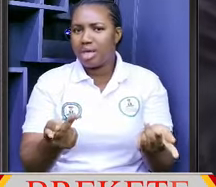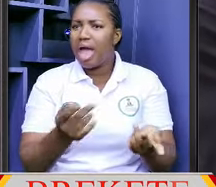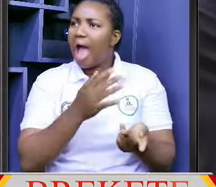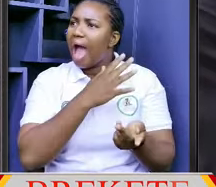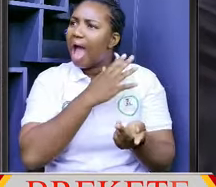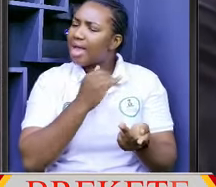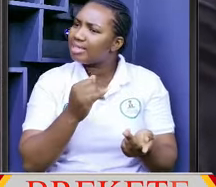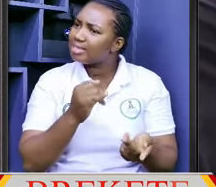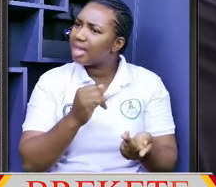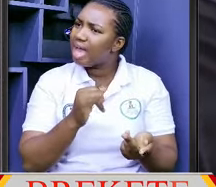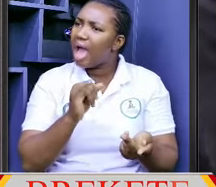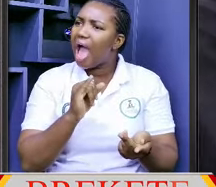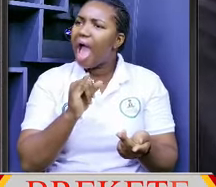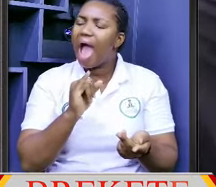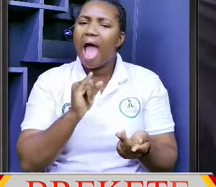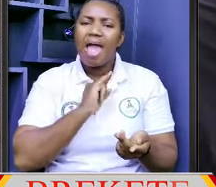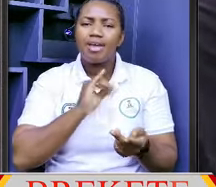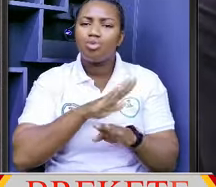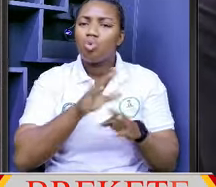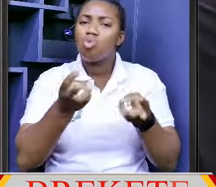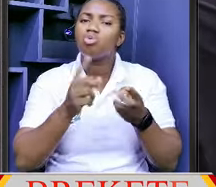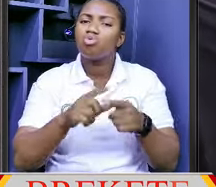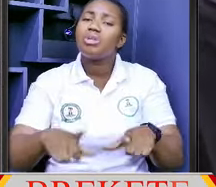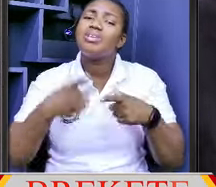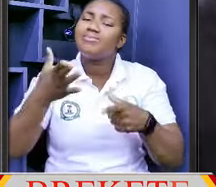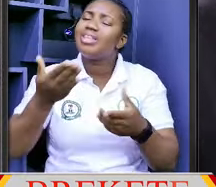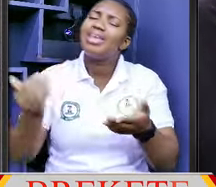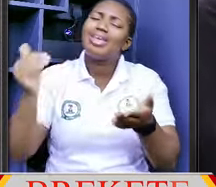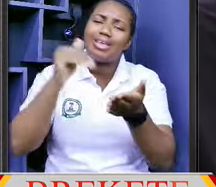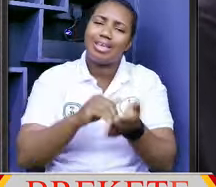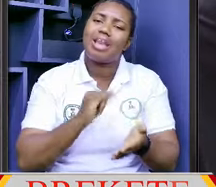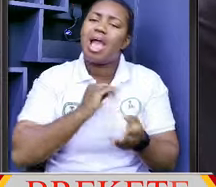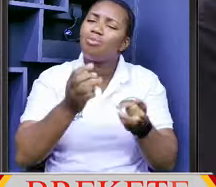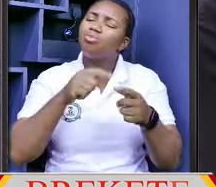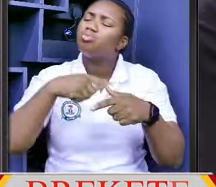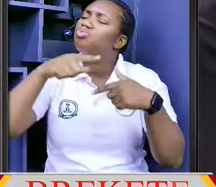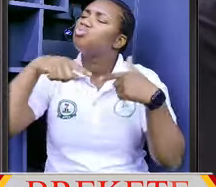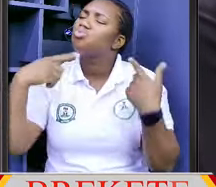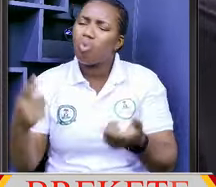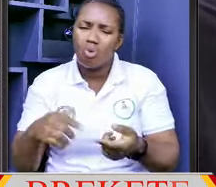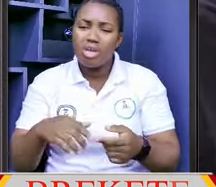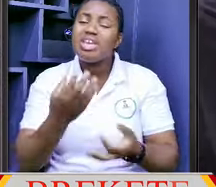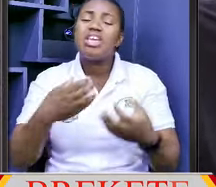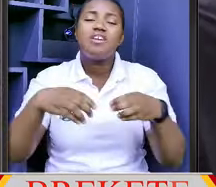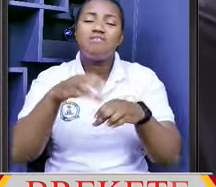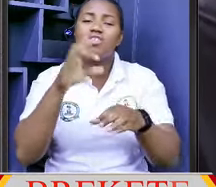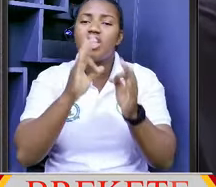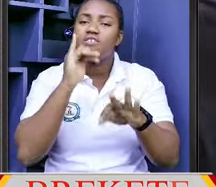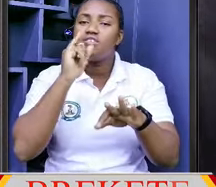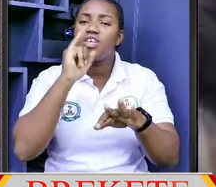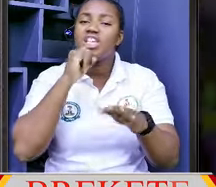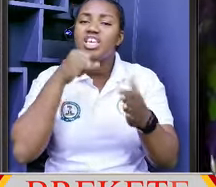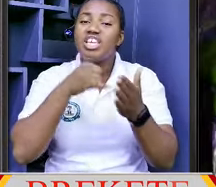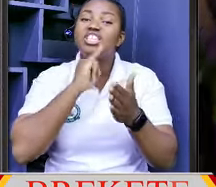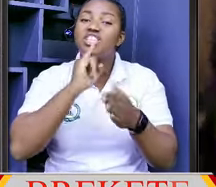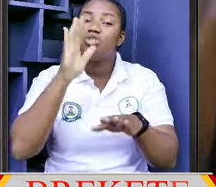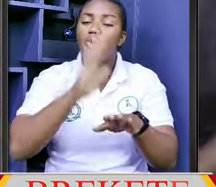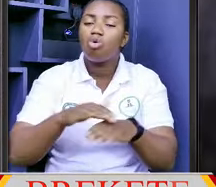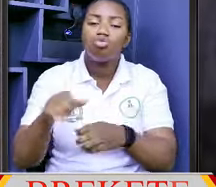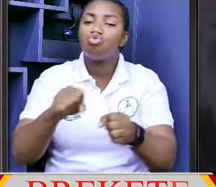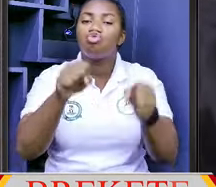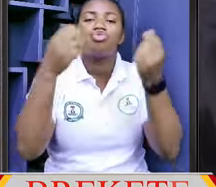stay. I say, hey. I say, when I stay there, I don't get peace for that compound. I don't feel good there. He said, go stay